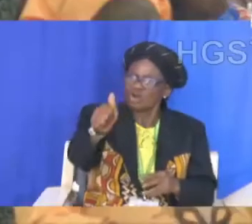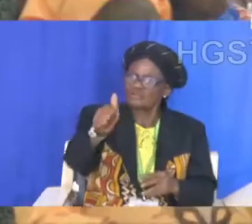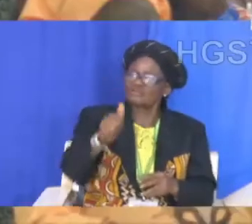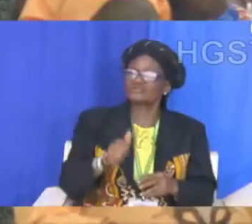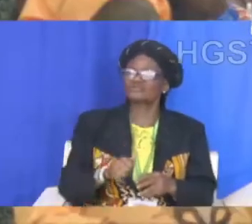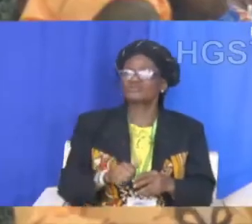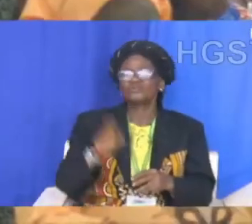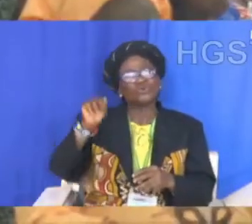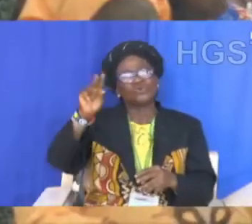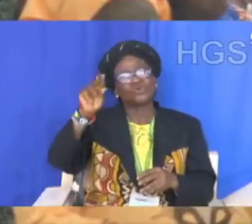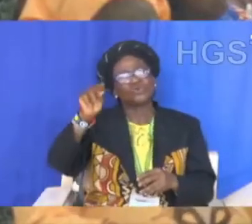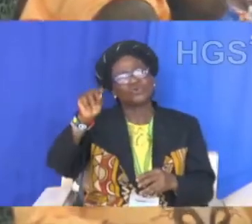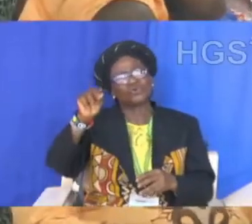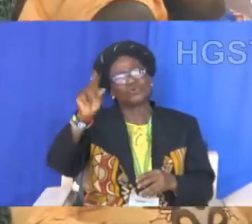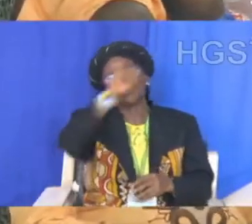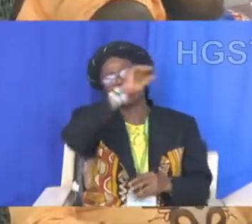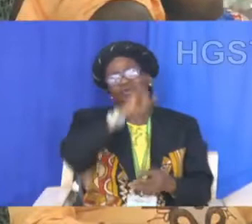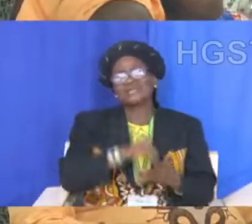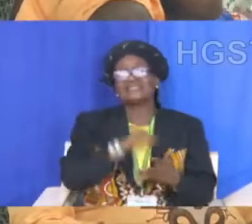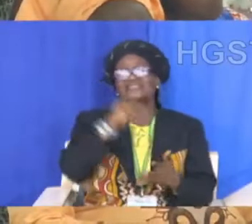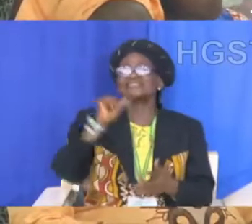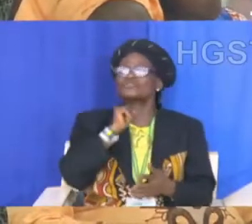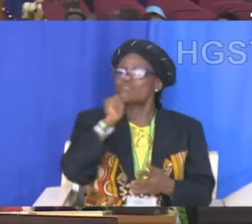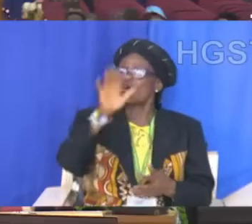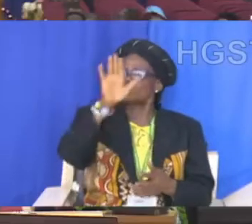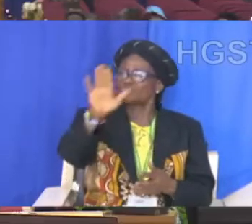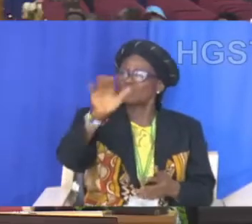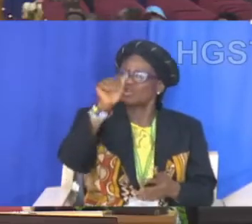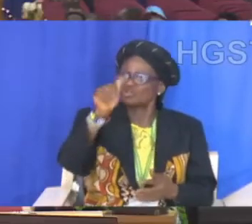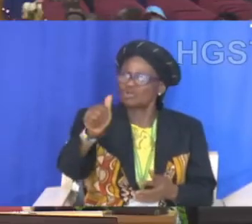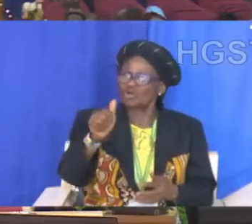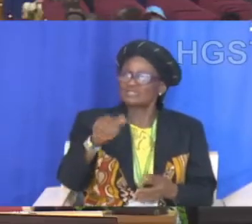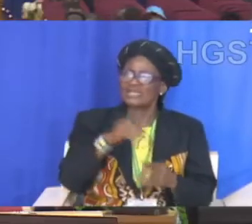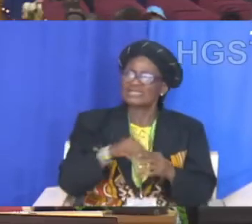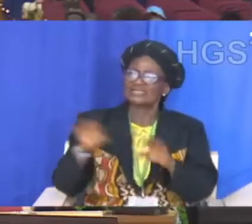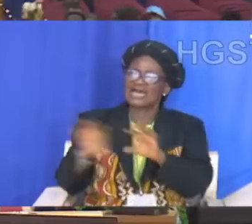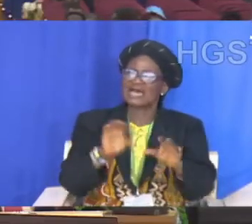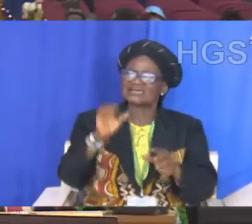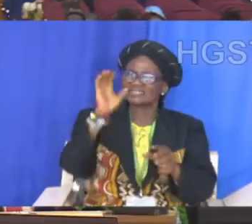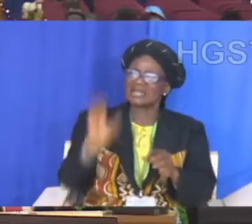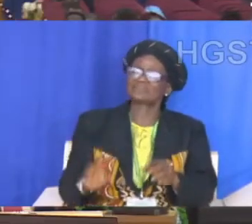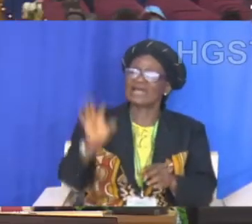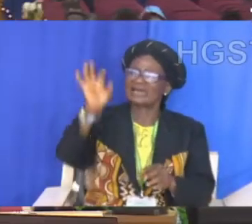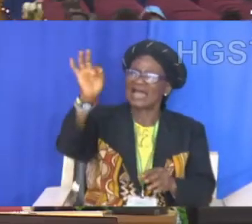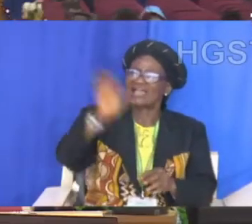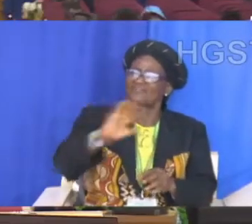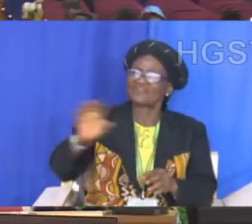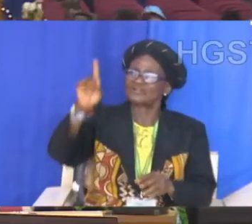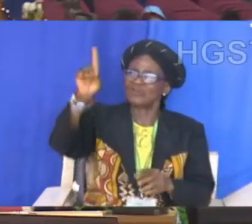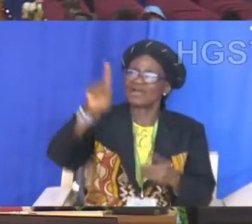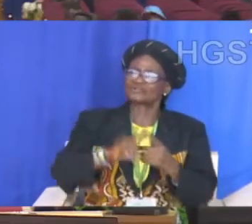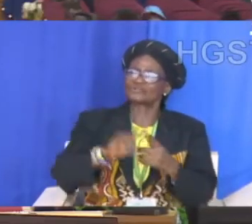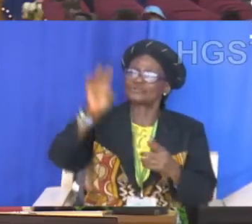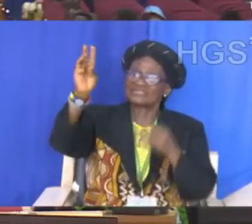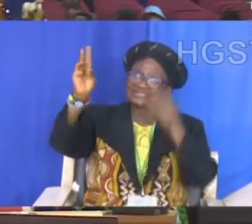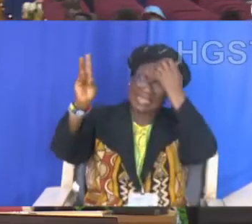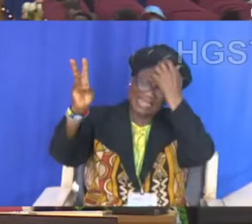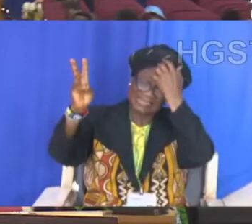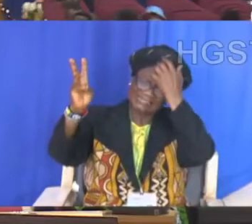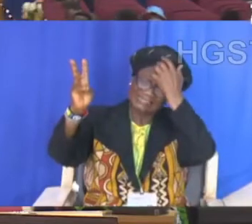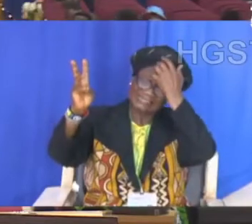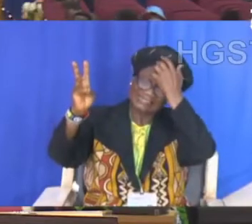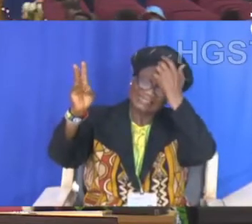Oh, no, it's not yours. I mean, in Acts chapter 9, from verse 1 to 7, Acts 9, 1 to